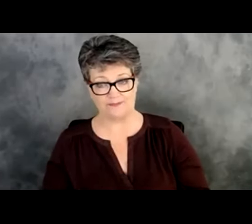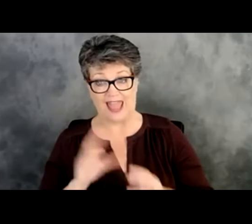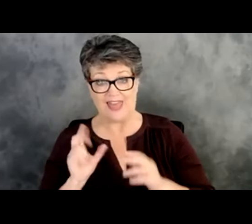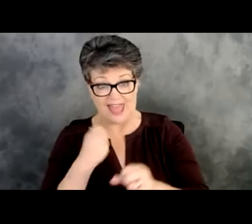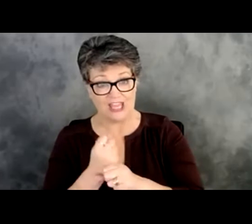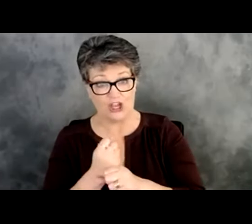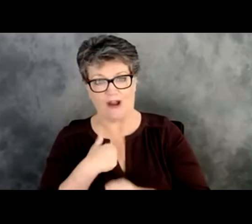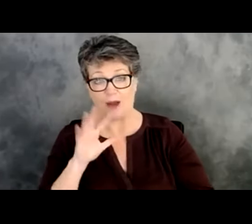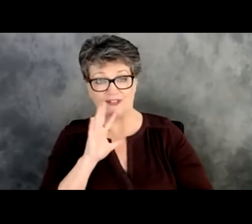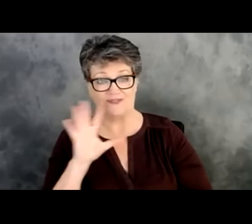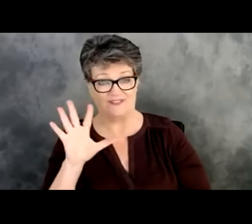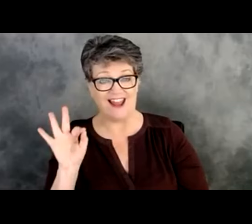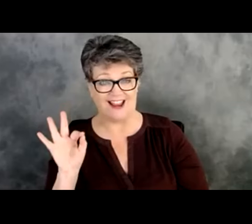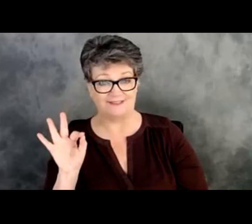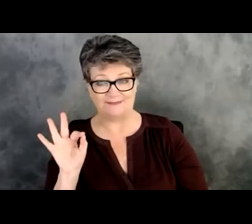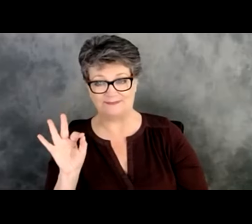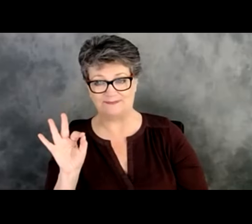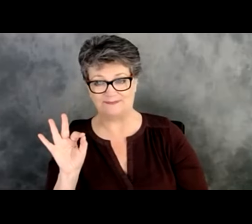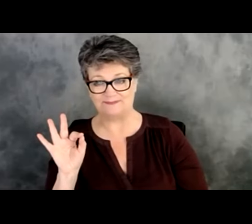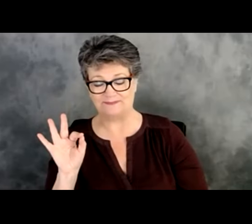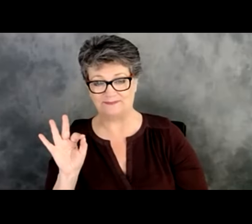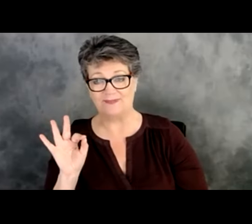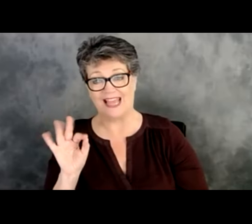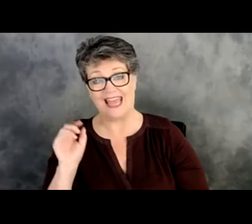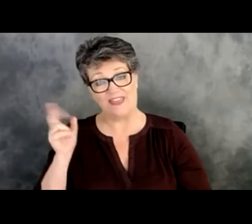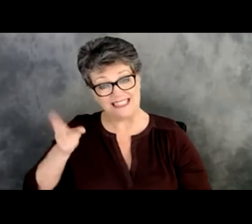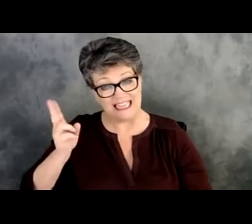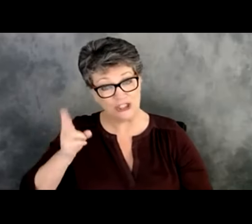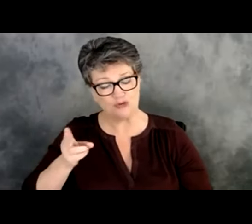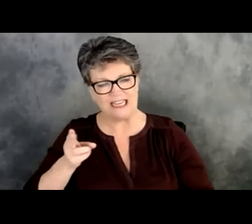I was 59 years old. This history of